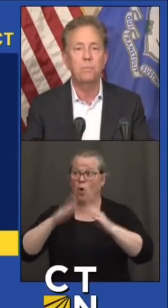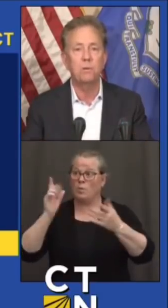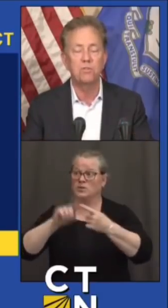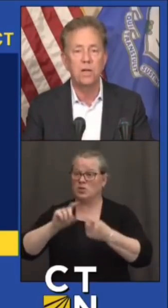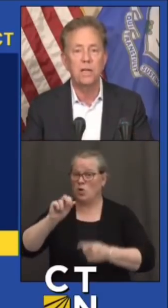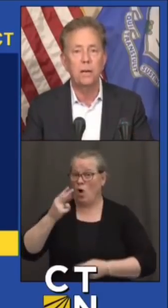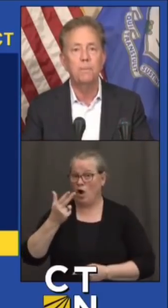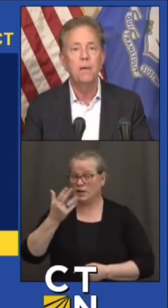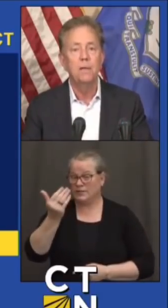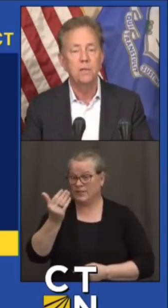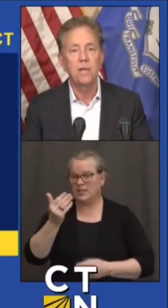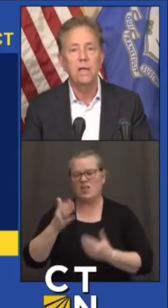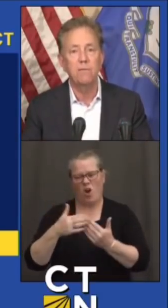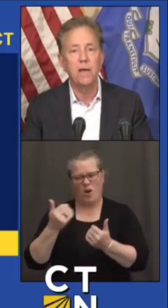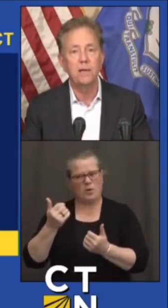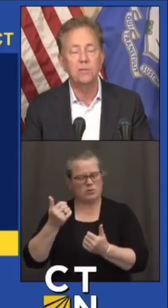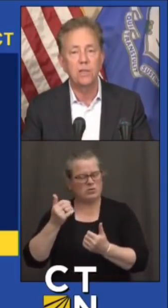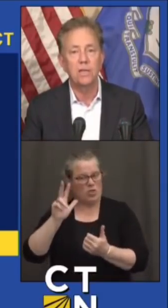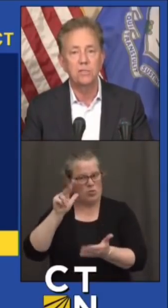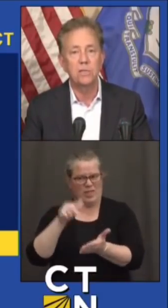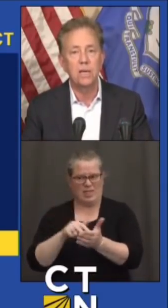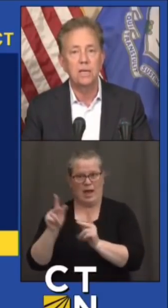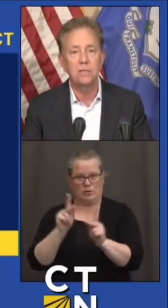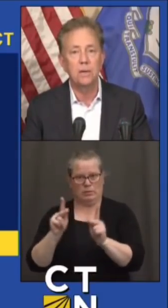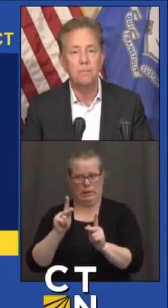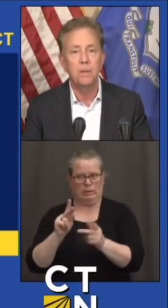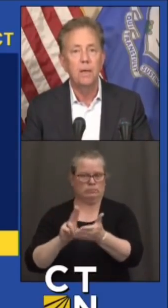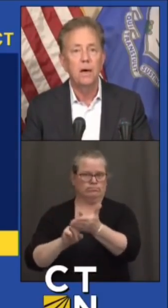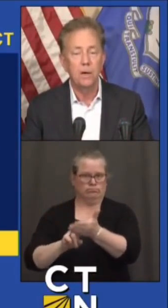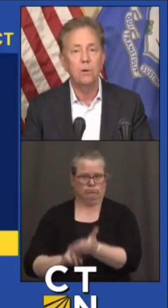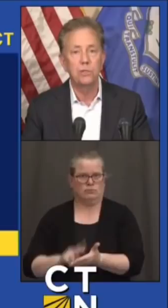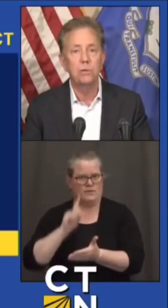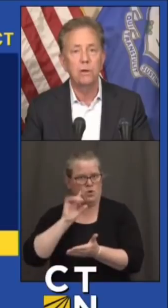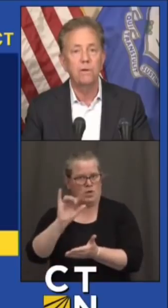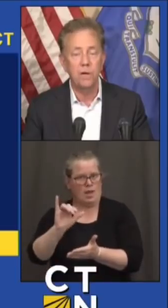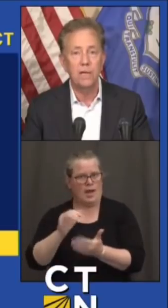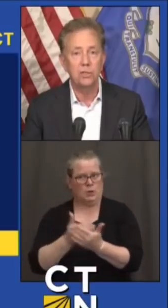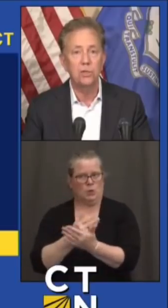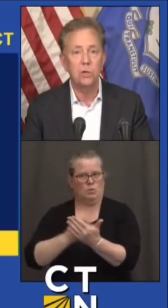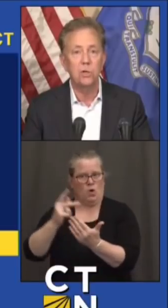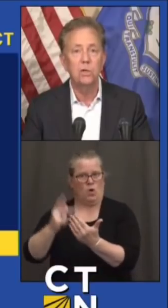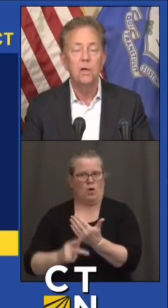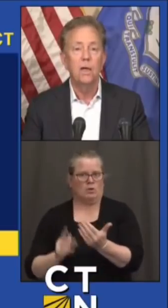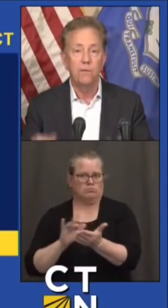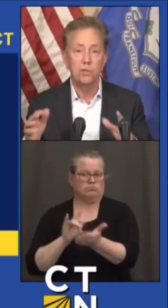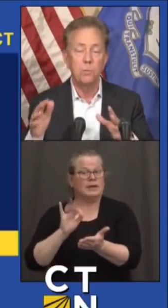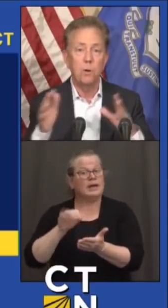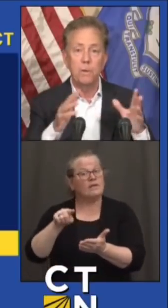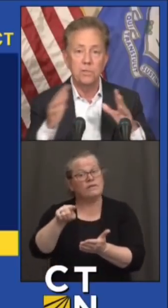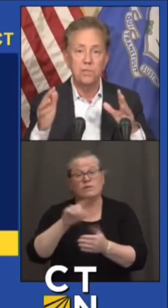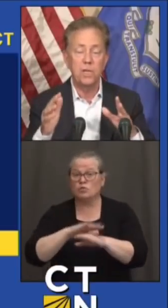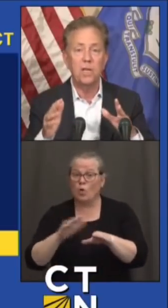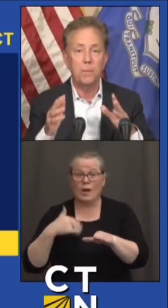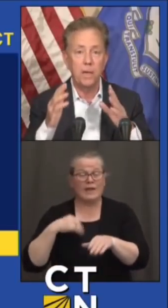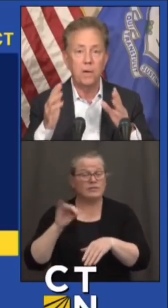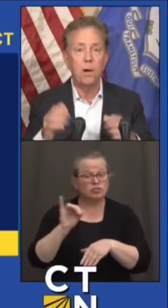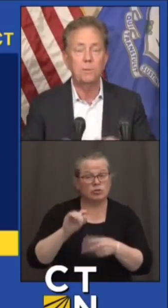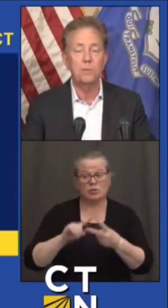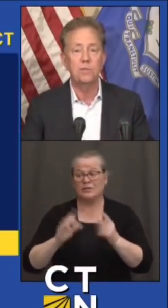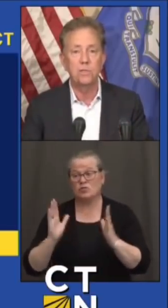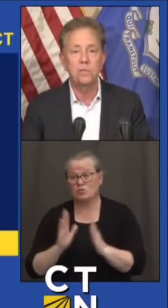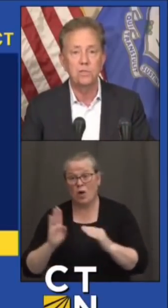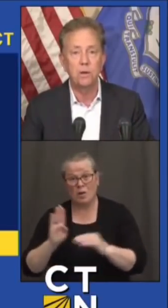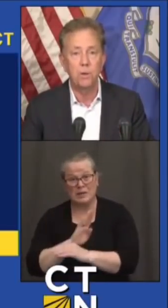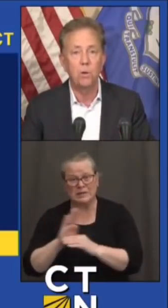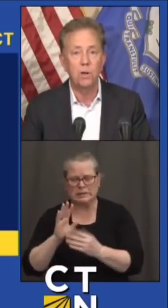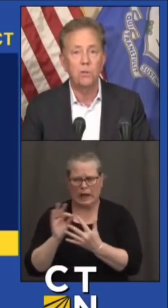3,000 people are signing up to take advantage of this. And I urge you, if you're not insured, if you're a small business thinking about your